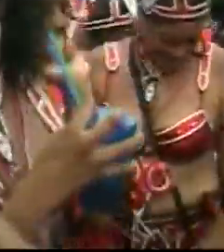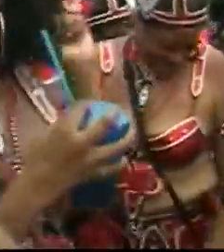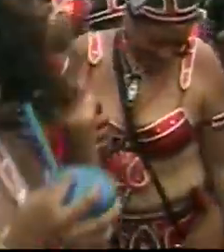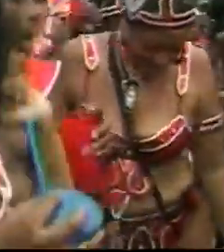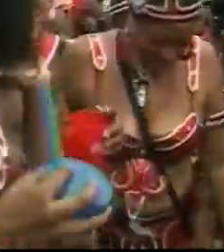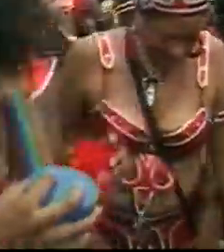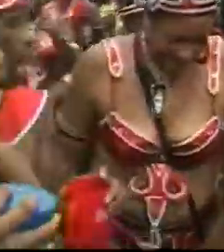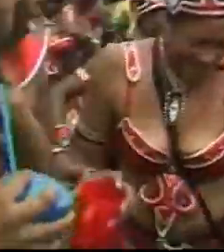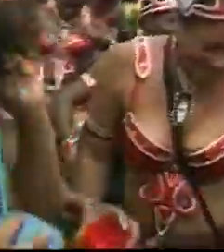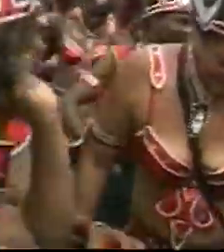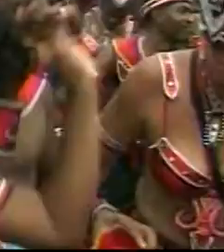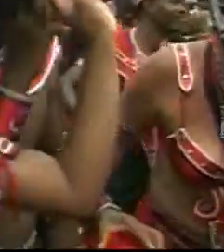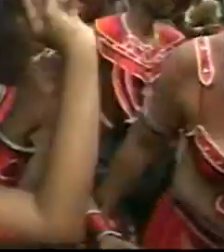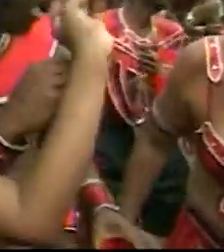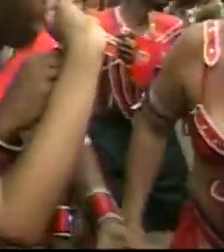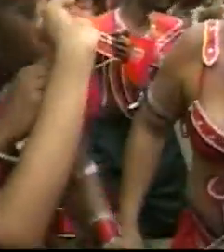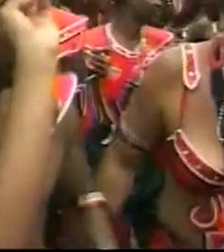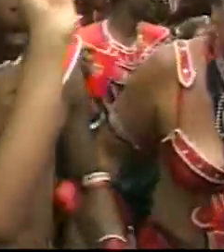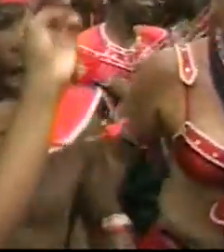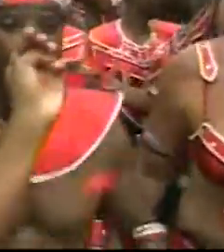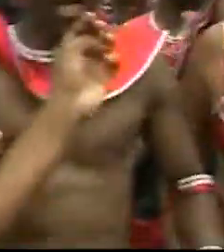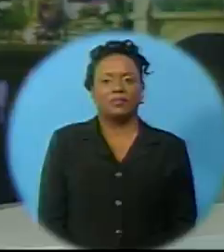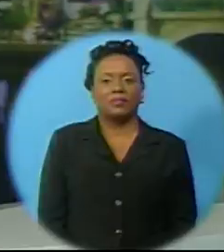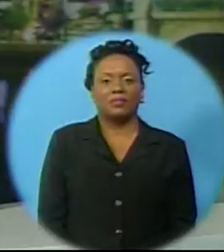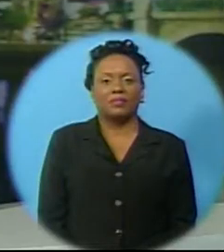Broom, CBC News.